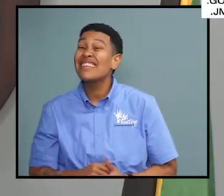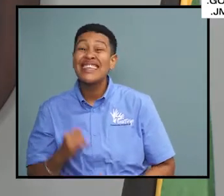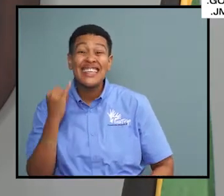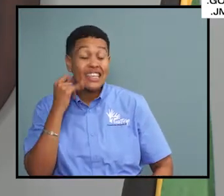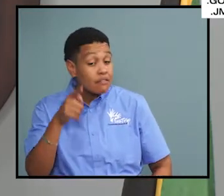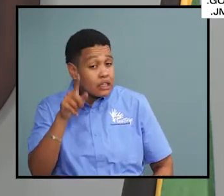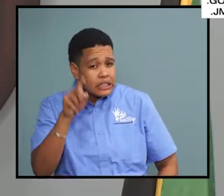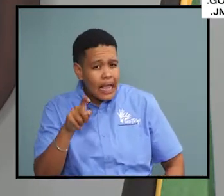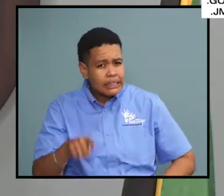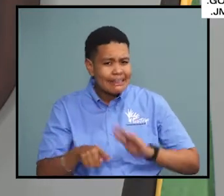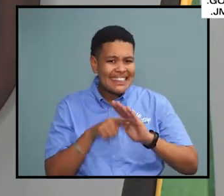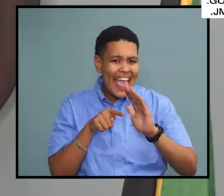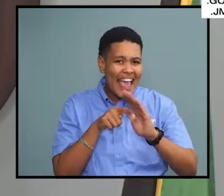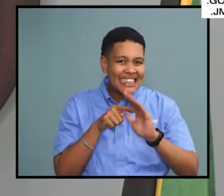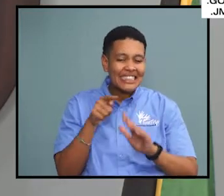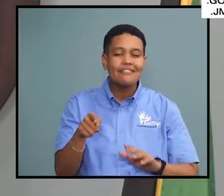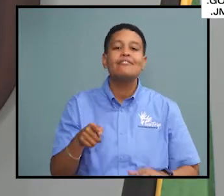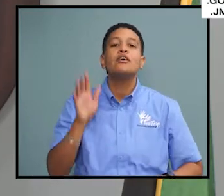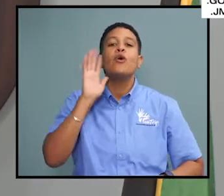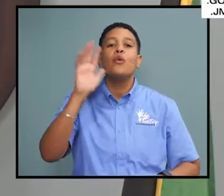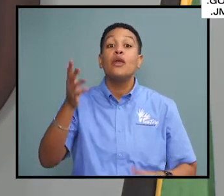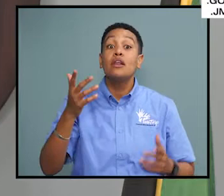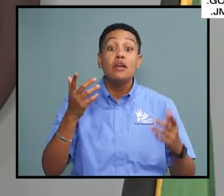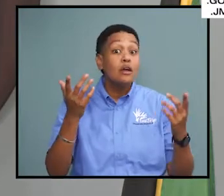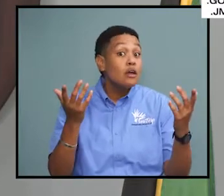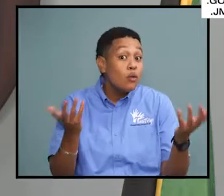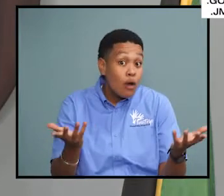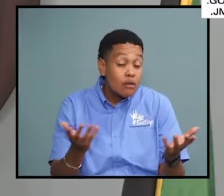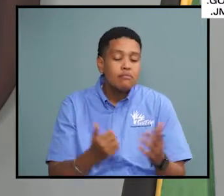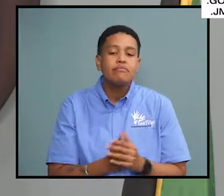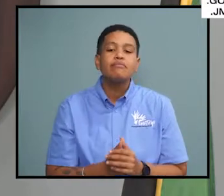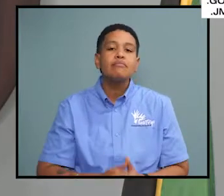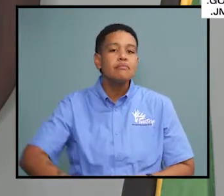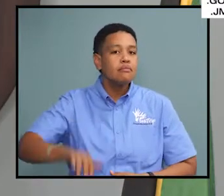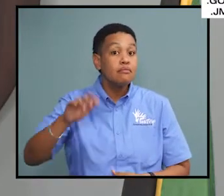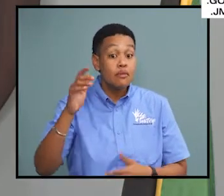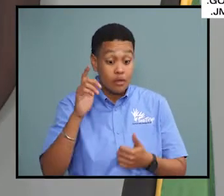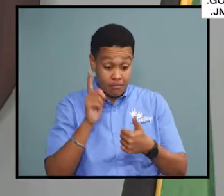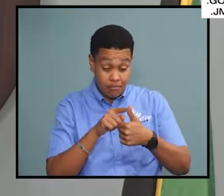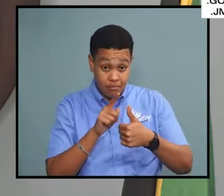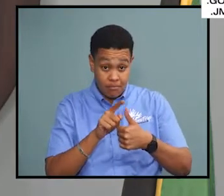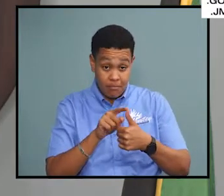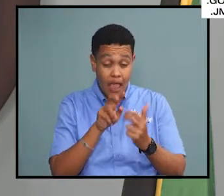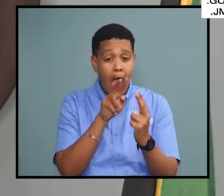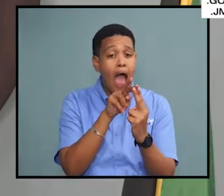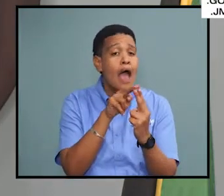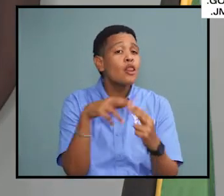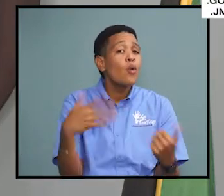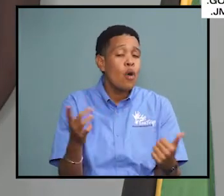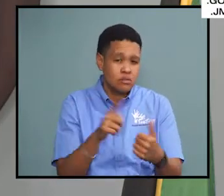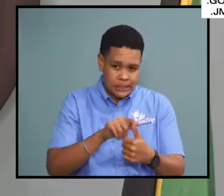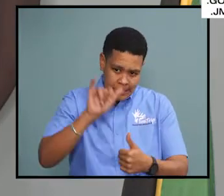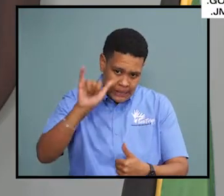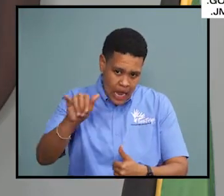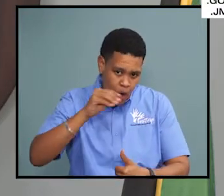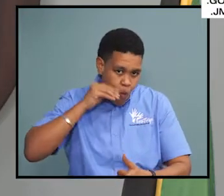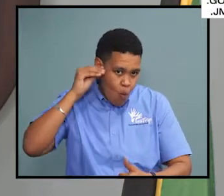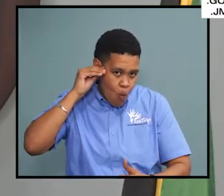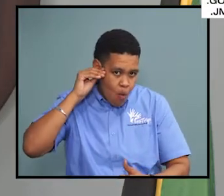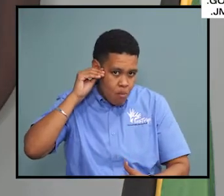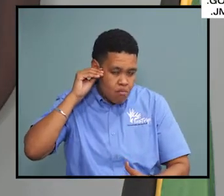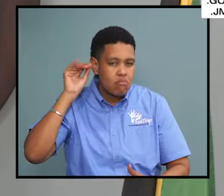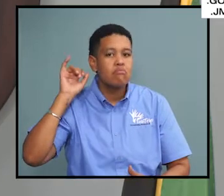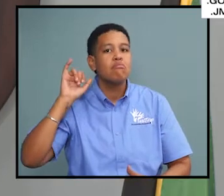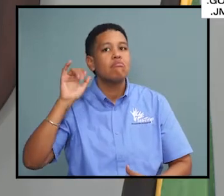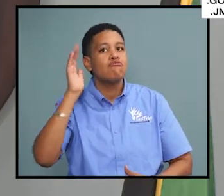negative, they will be under either a stay-at-home for returning residents measure or